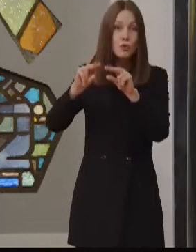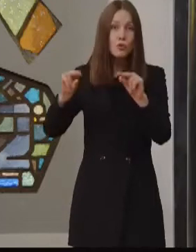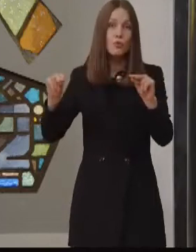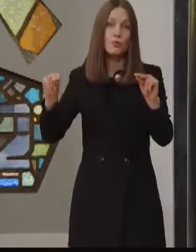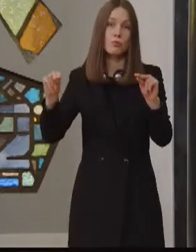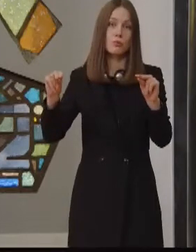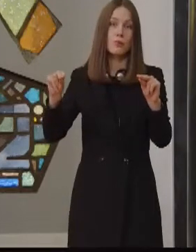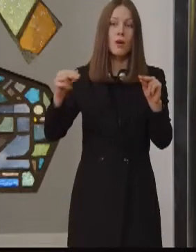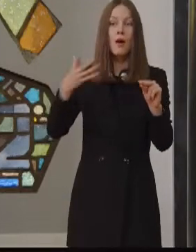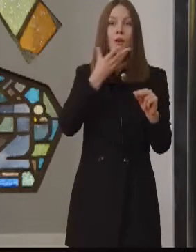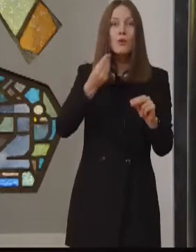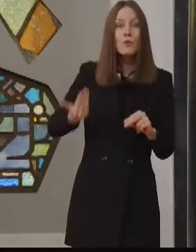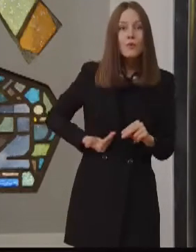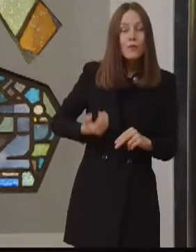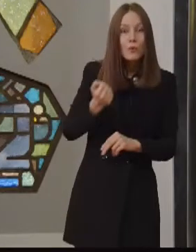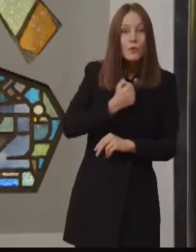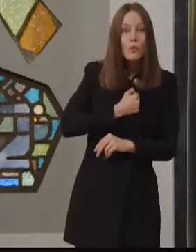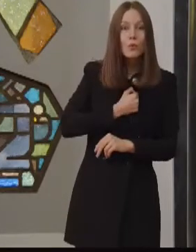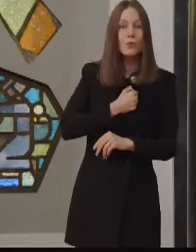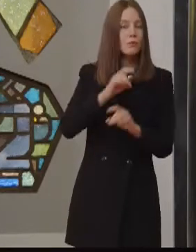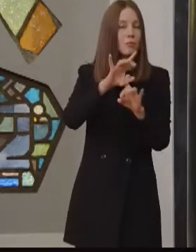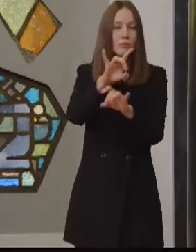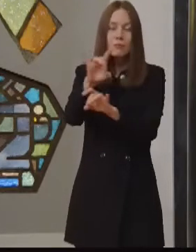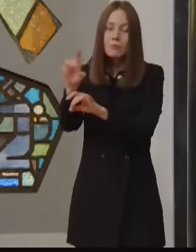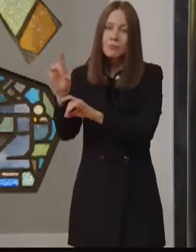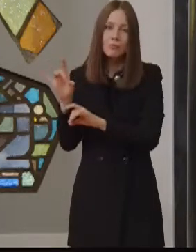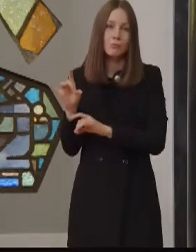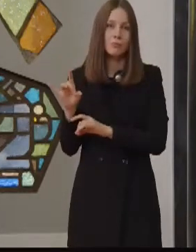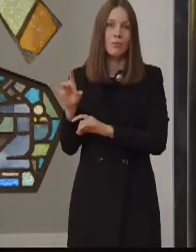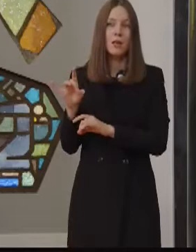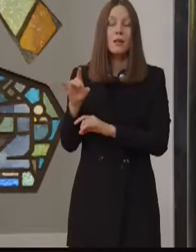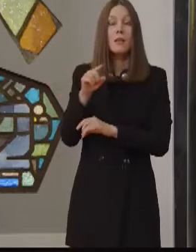are very happy people who live a very happy and nice life.